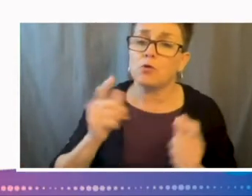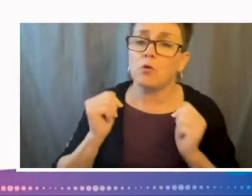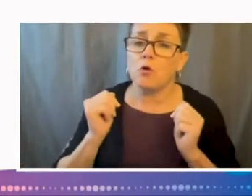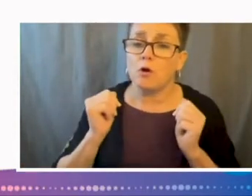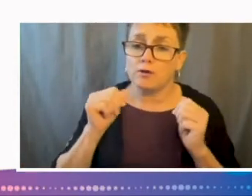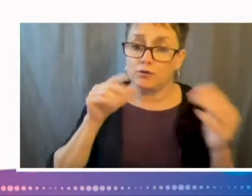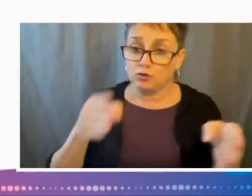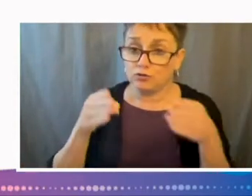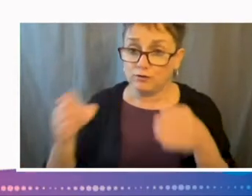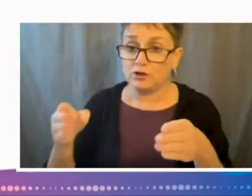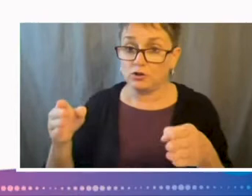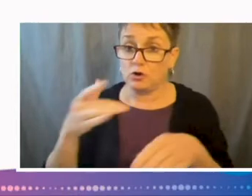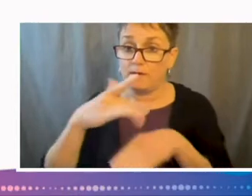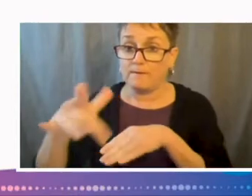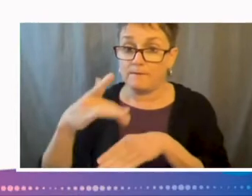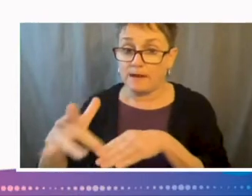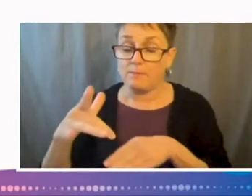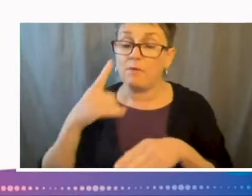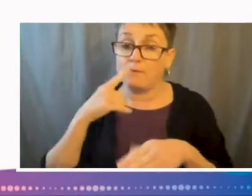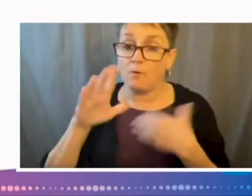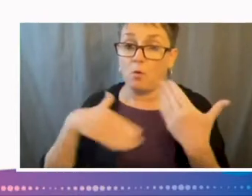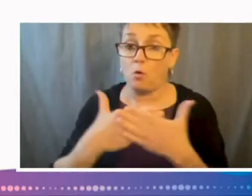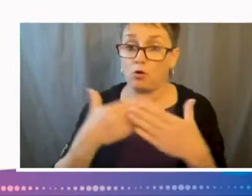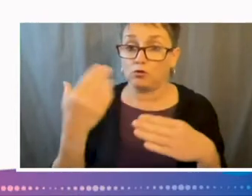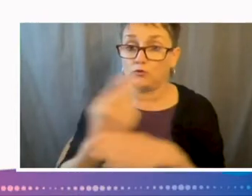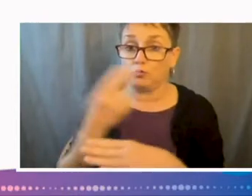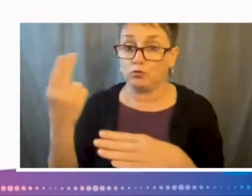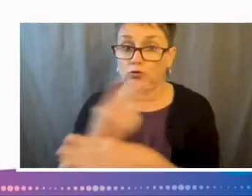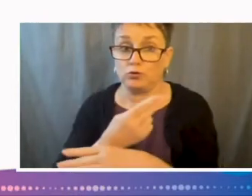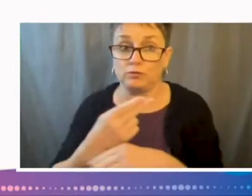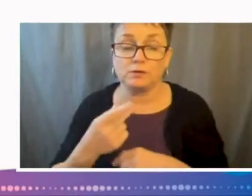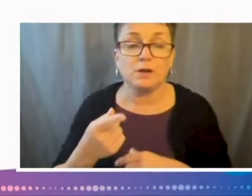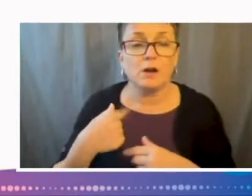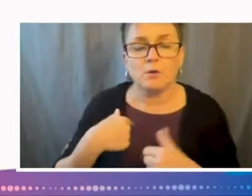look at is municipalities that have adopted